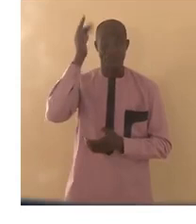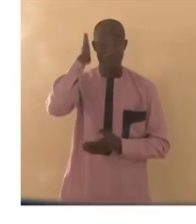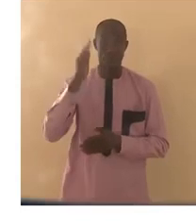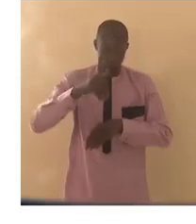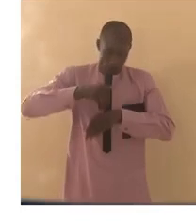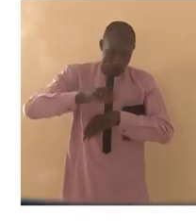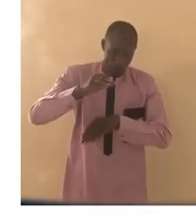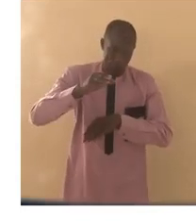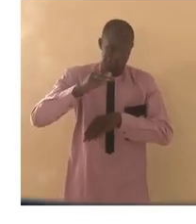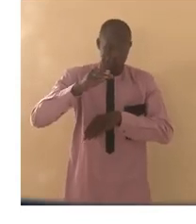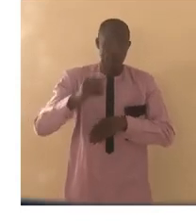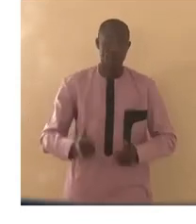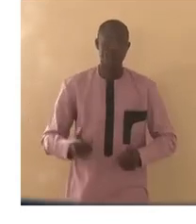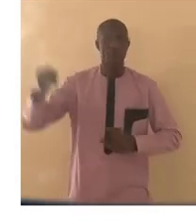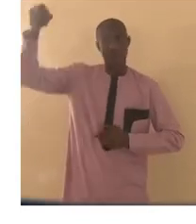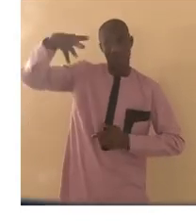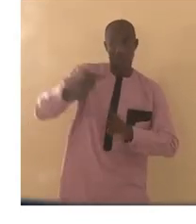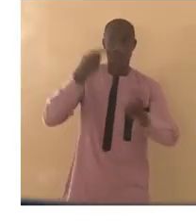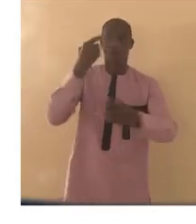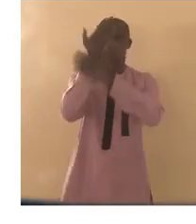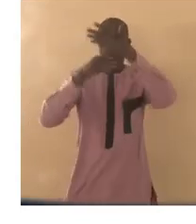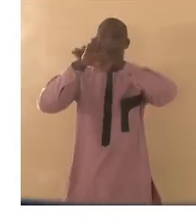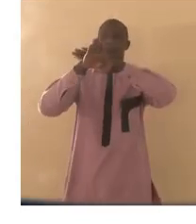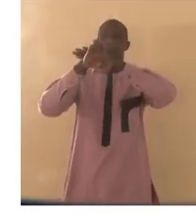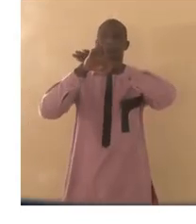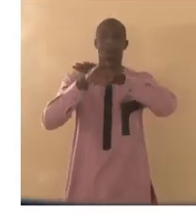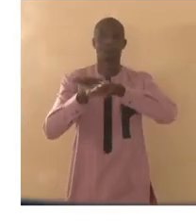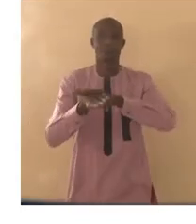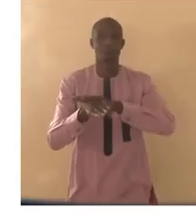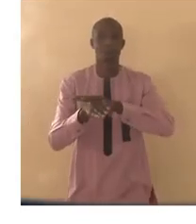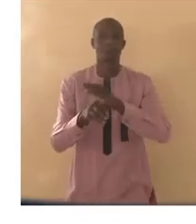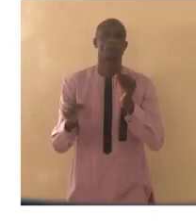He will send his light from heaven.